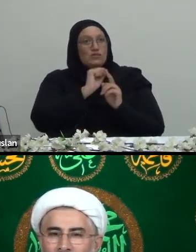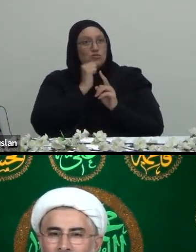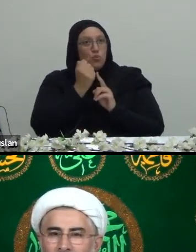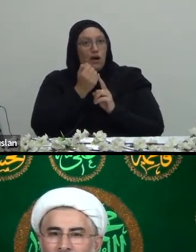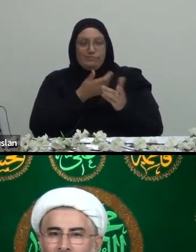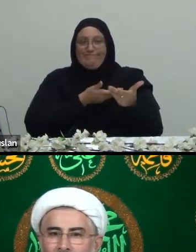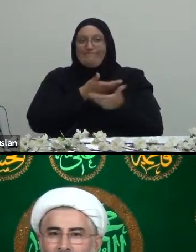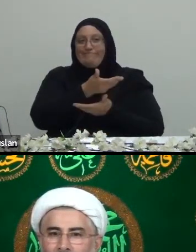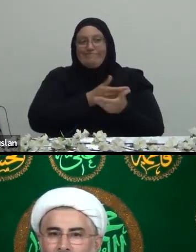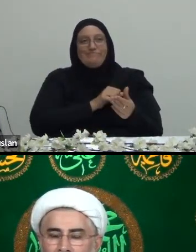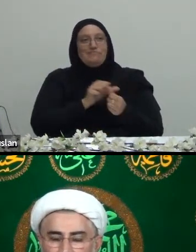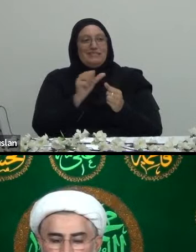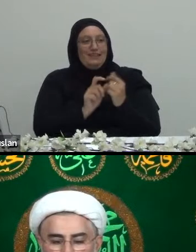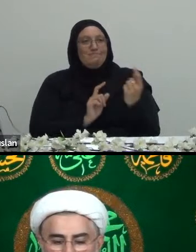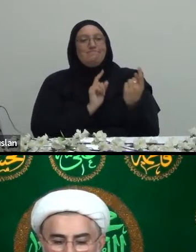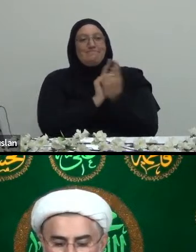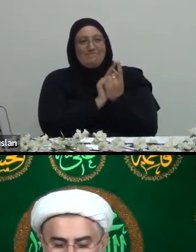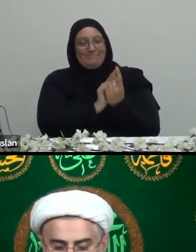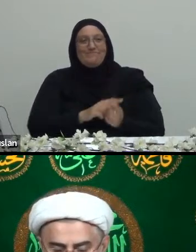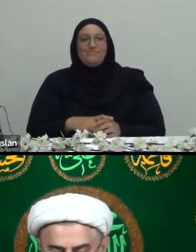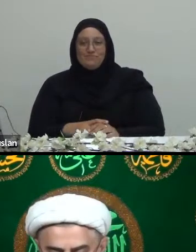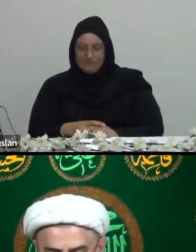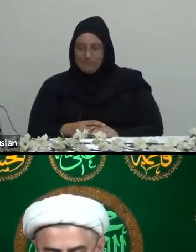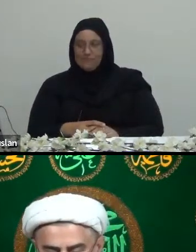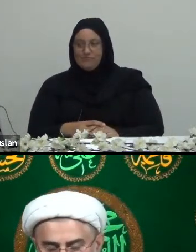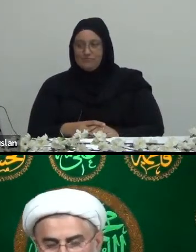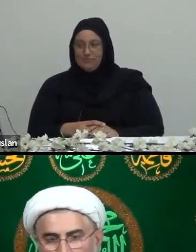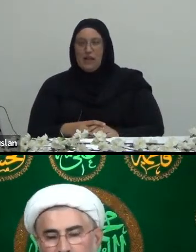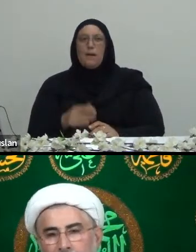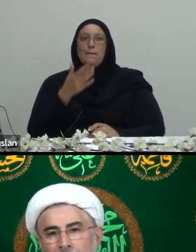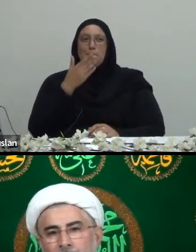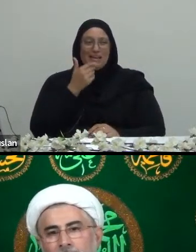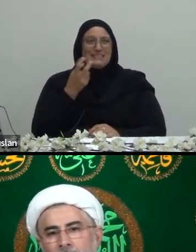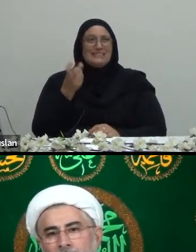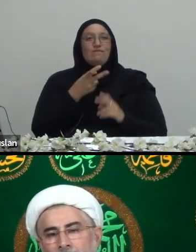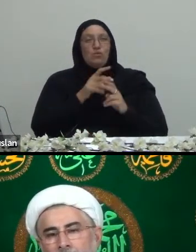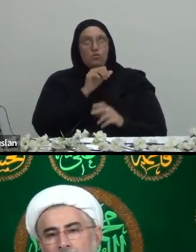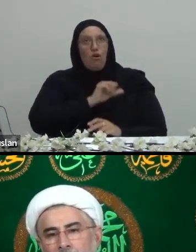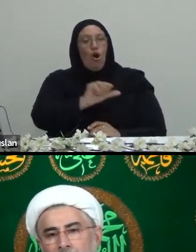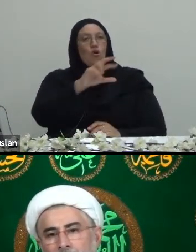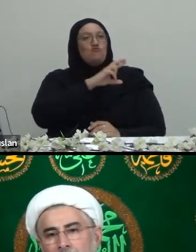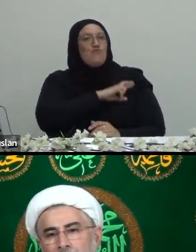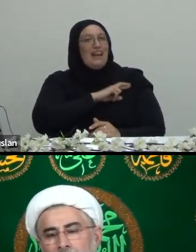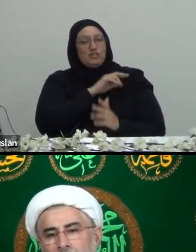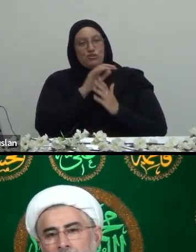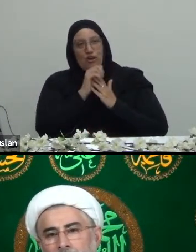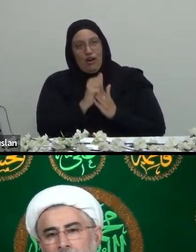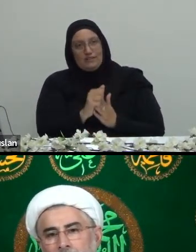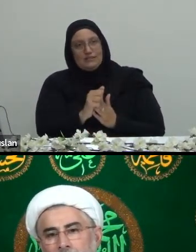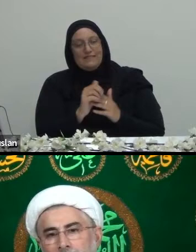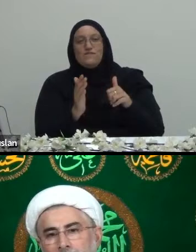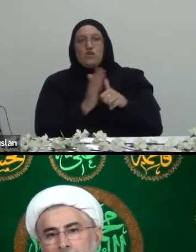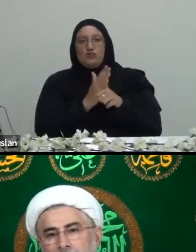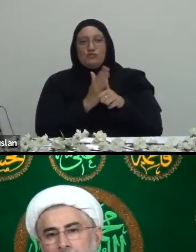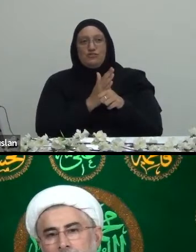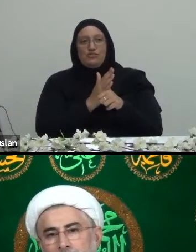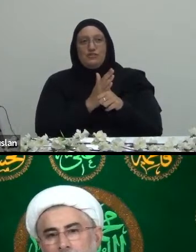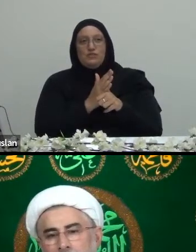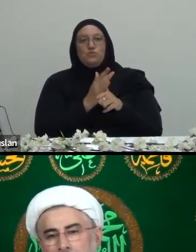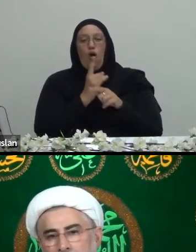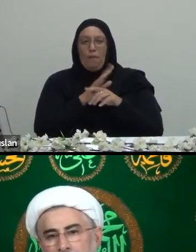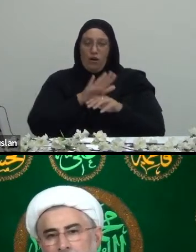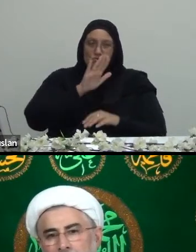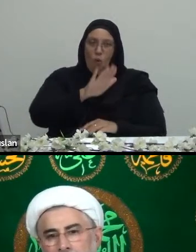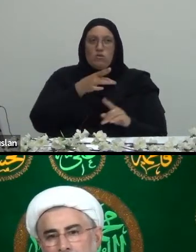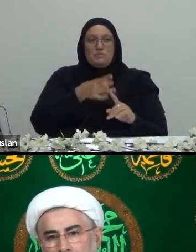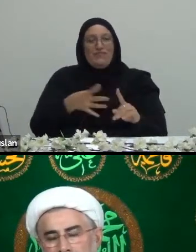The best thing that anyone can do is seek their own religious guidance in order to address their own specific needs and